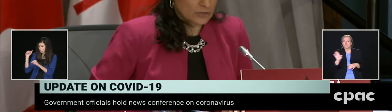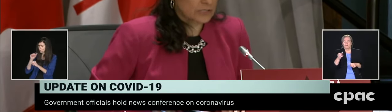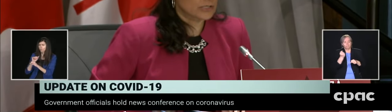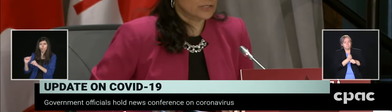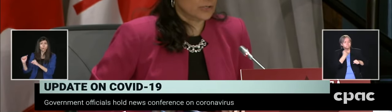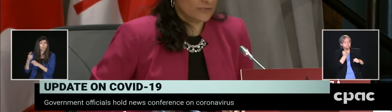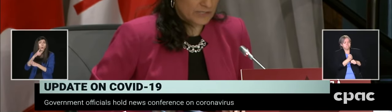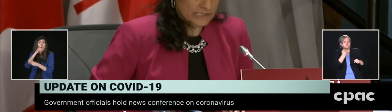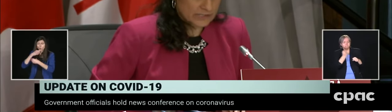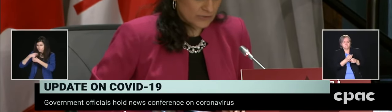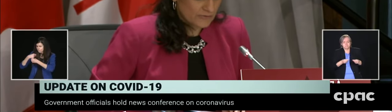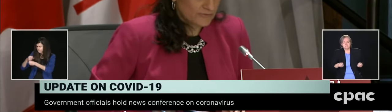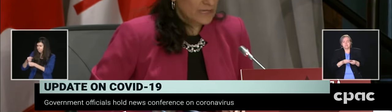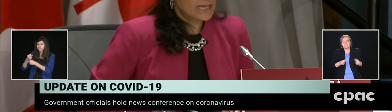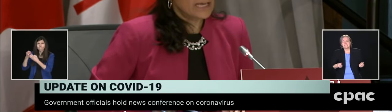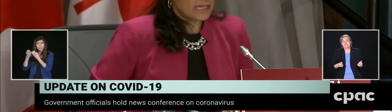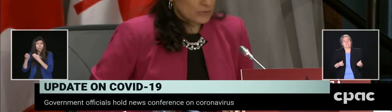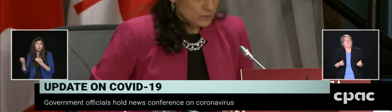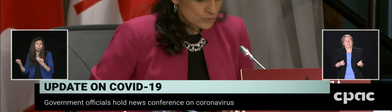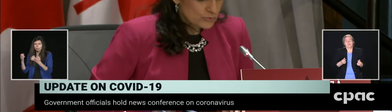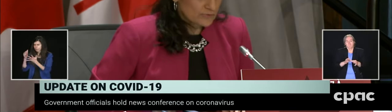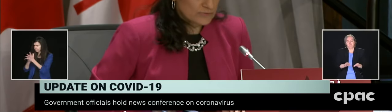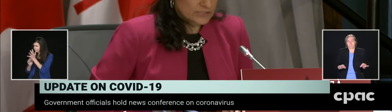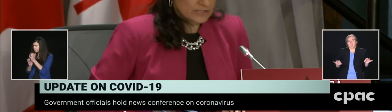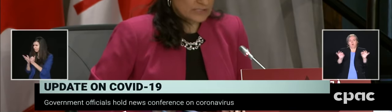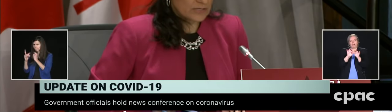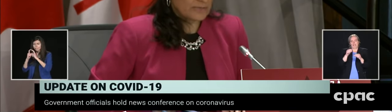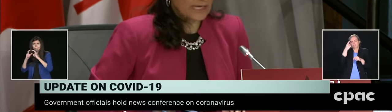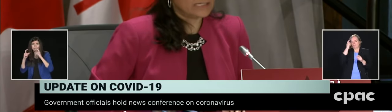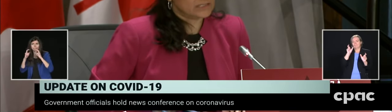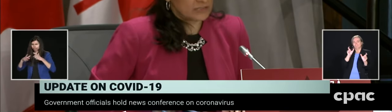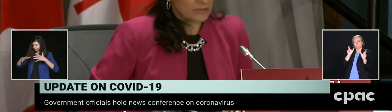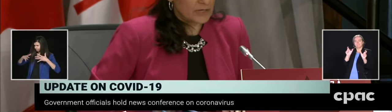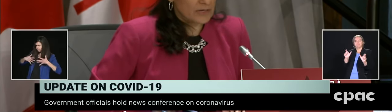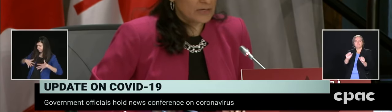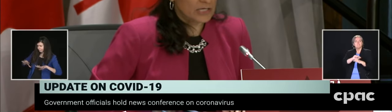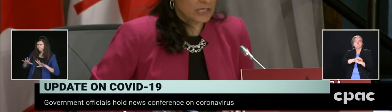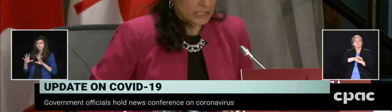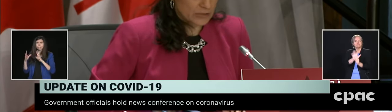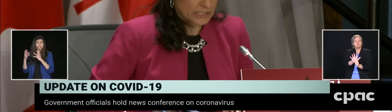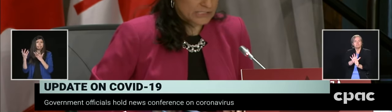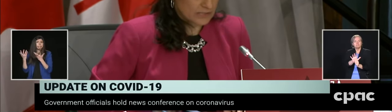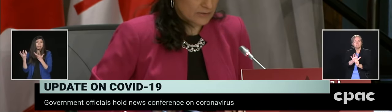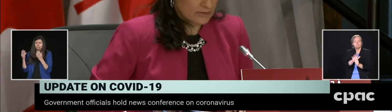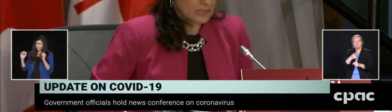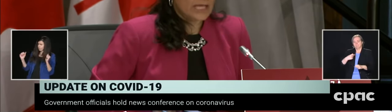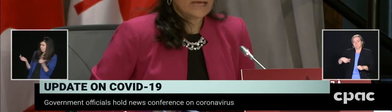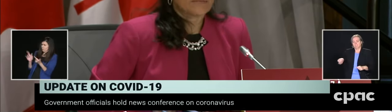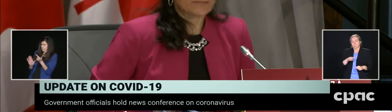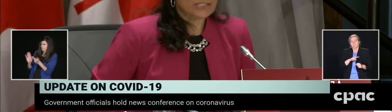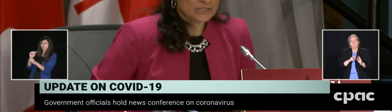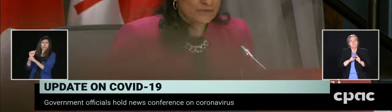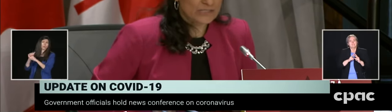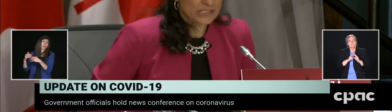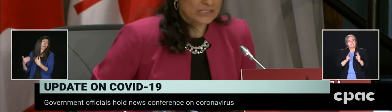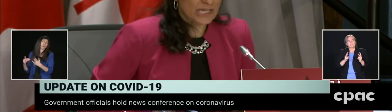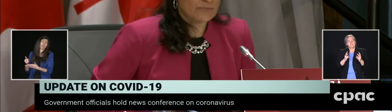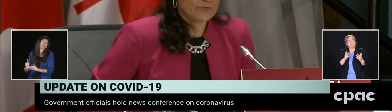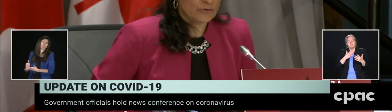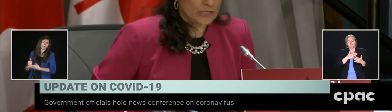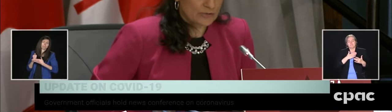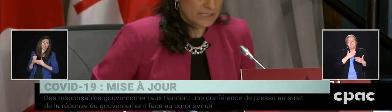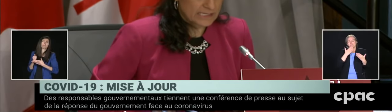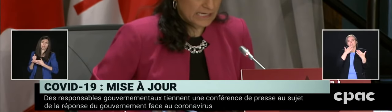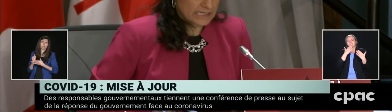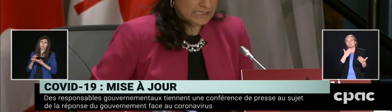efforts contre le COVID-19 et nous vous en sommes extrêmement reconnaissants. Public Services